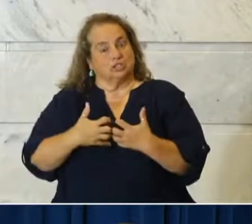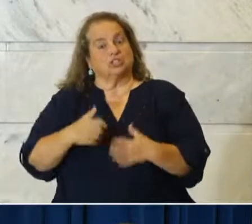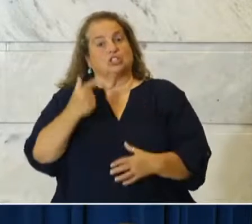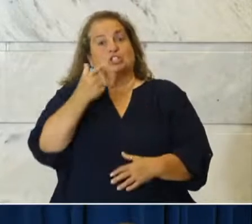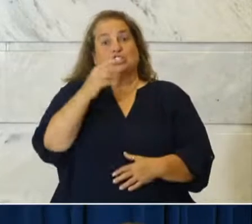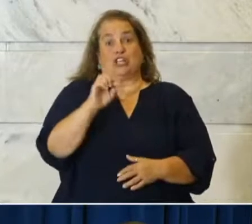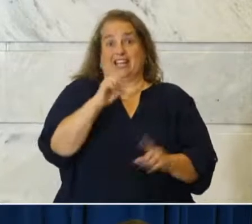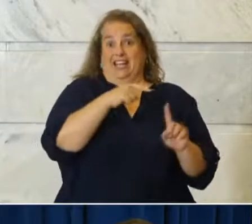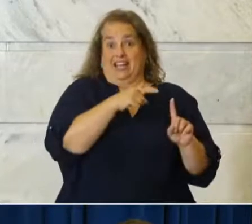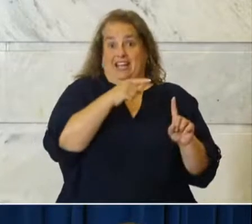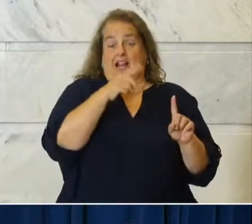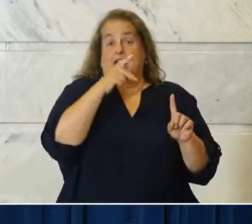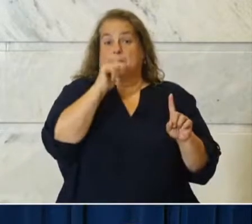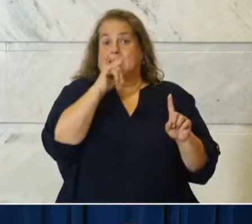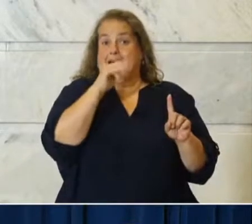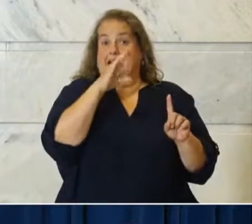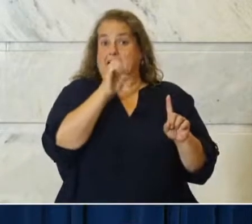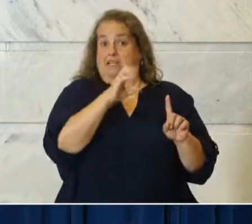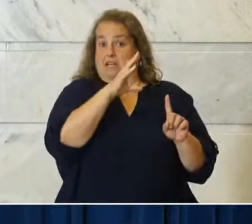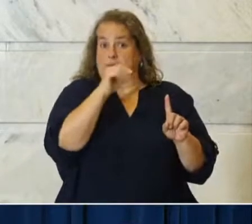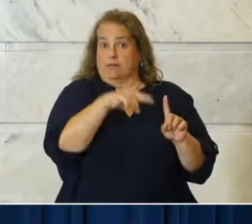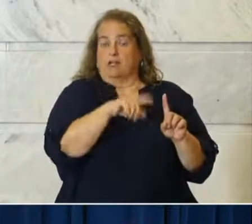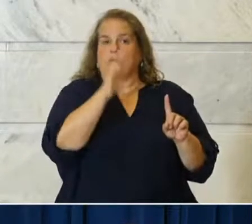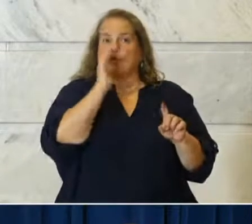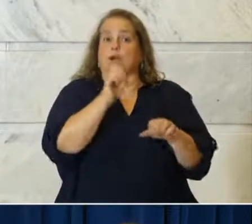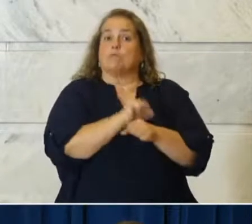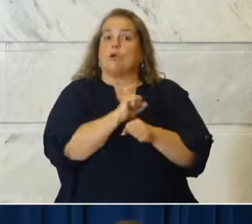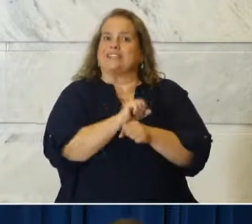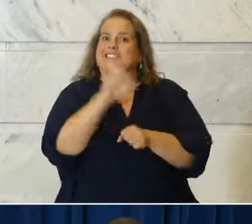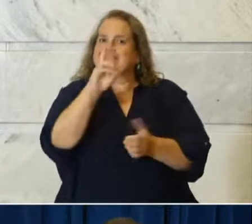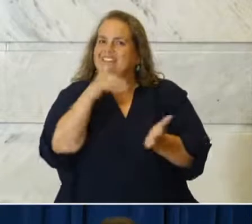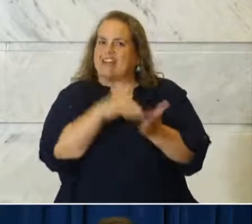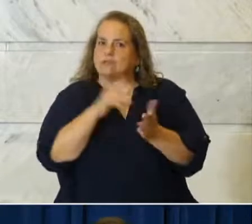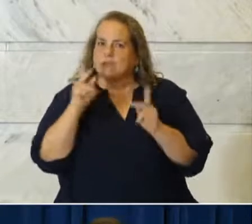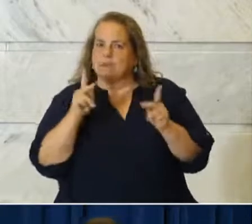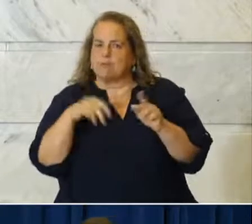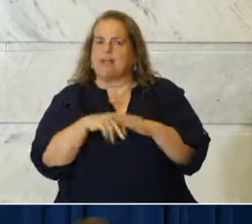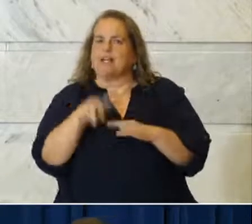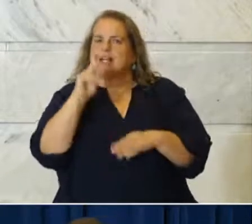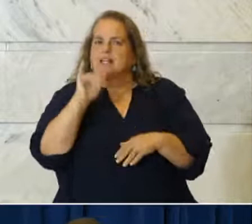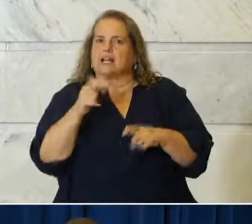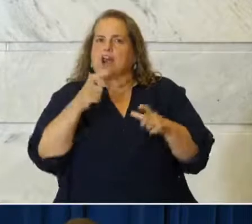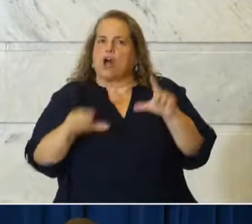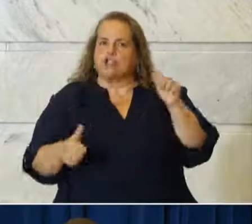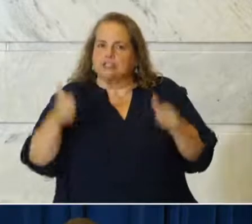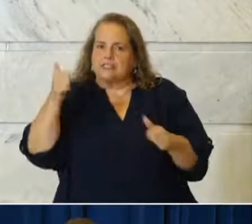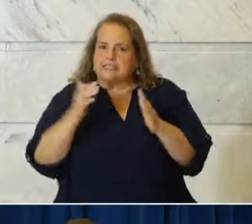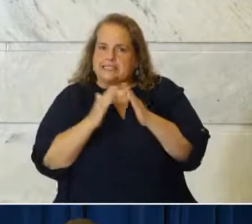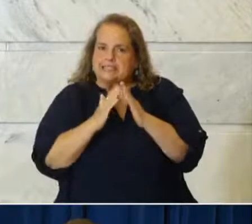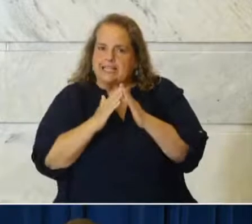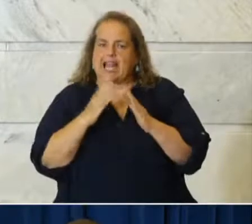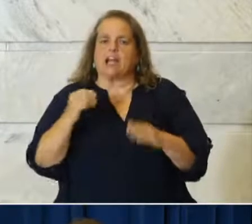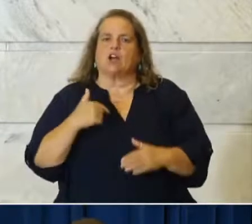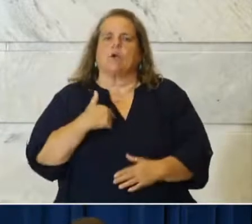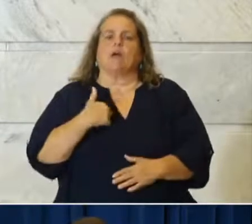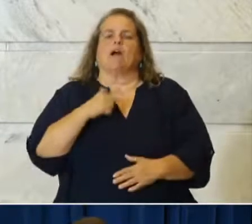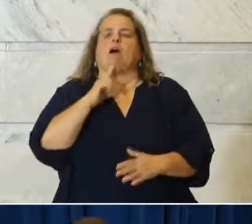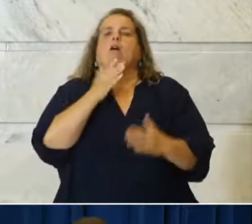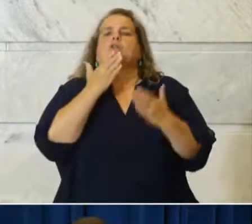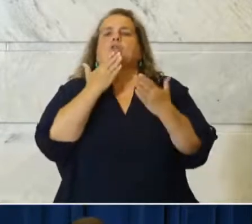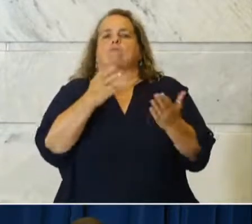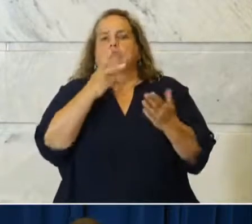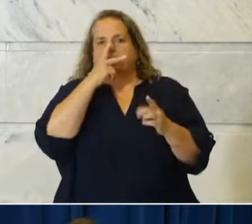directly employs 6,000 people in Kentucky's largest city, and we are grateful to see it growing. This all